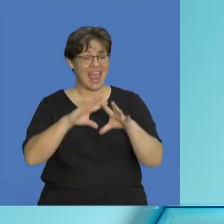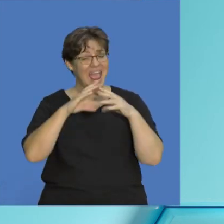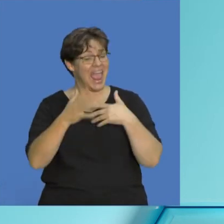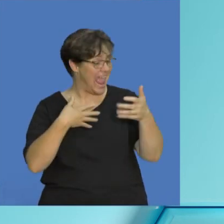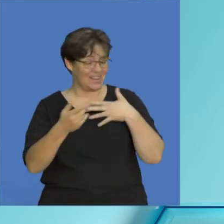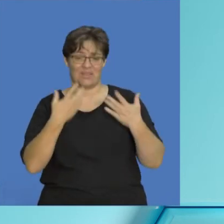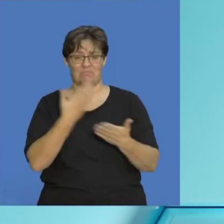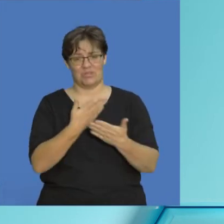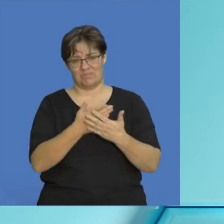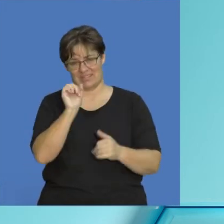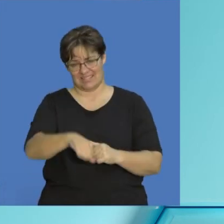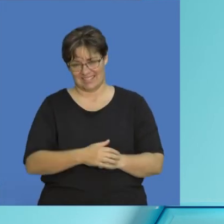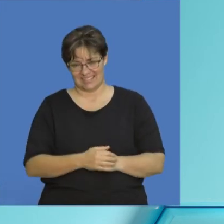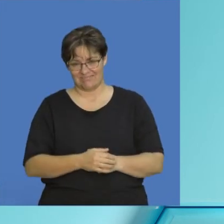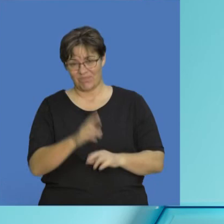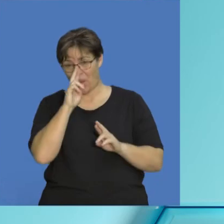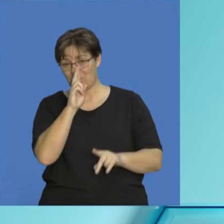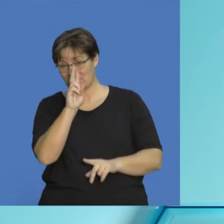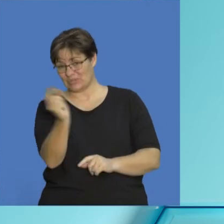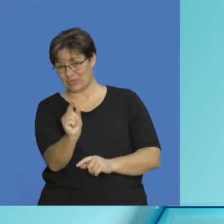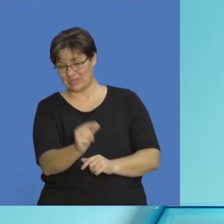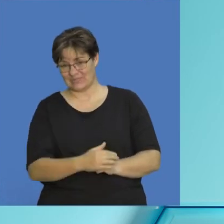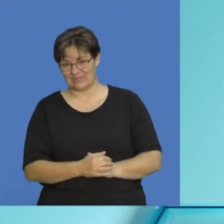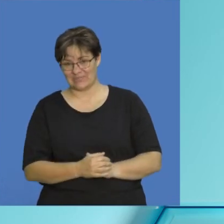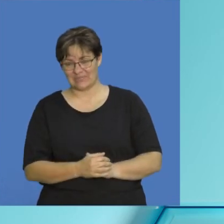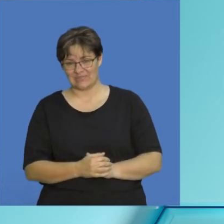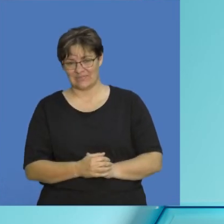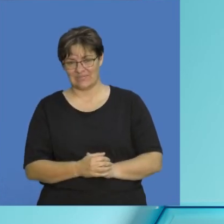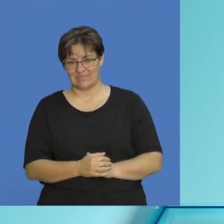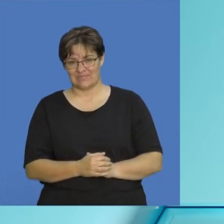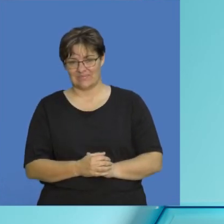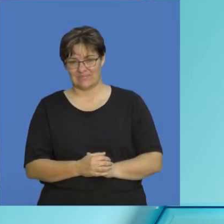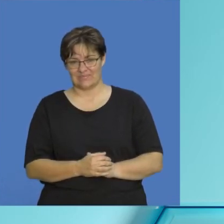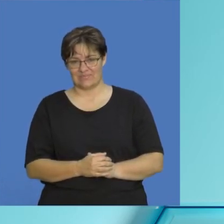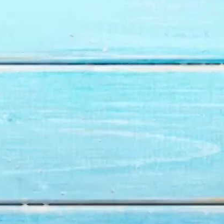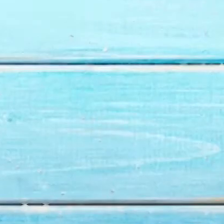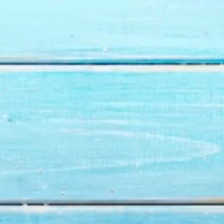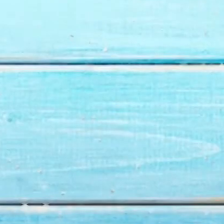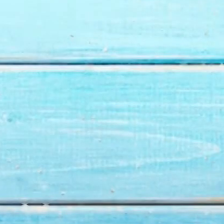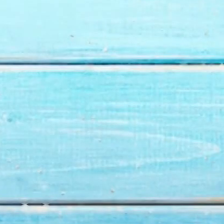hard and be consistent. Anything is possible. Hope to see you soon.